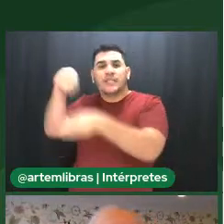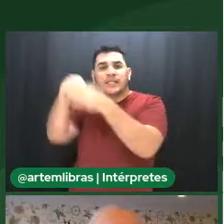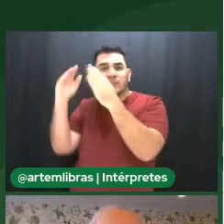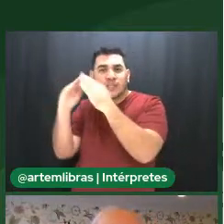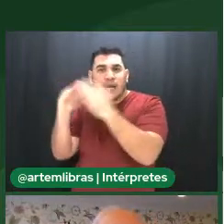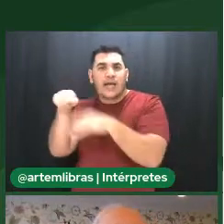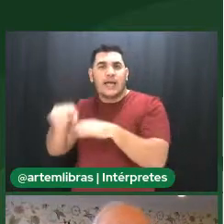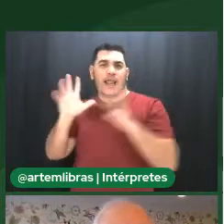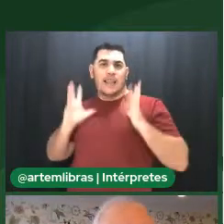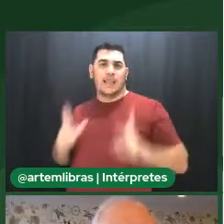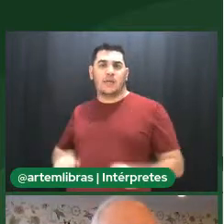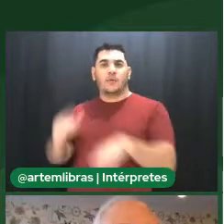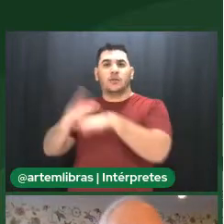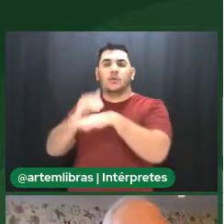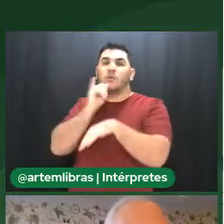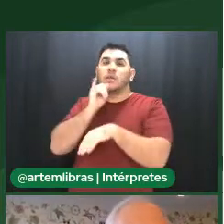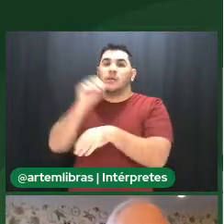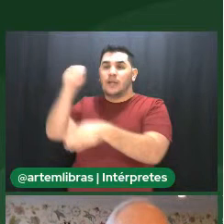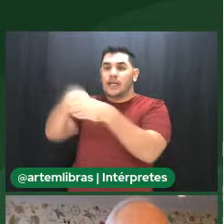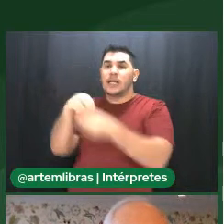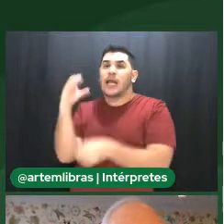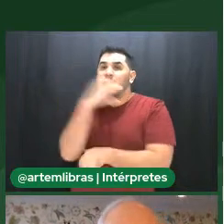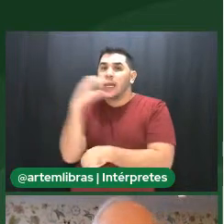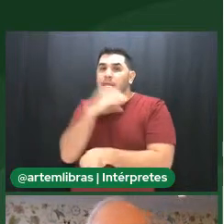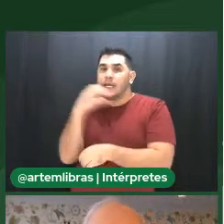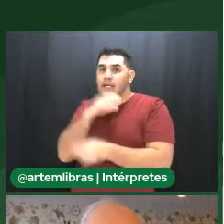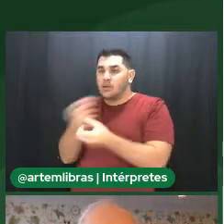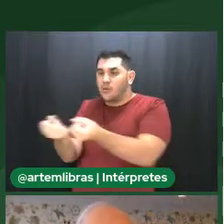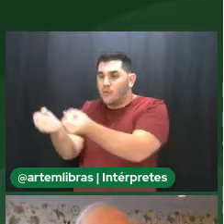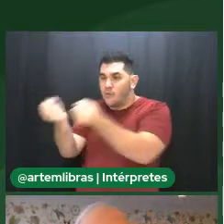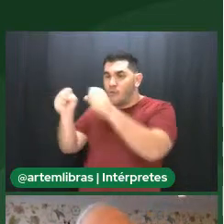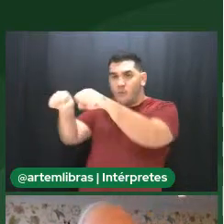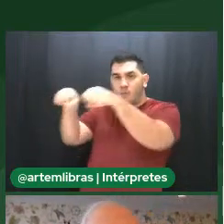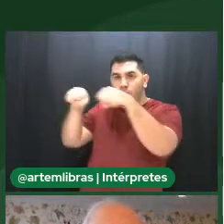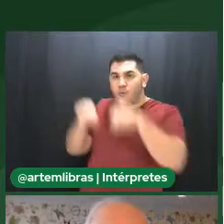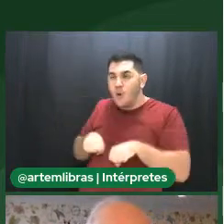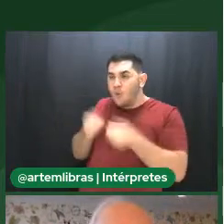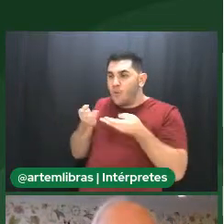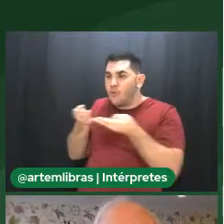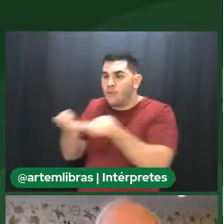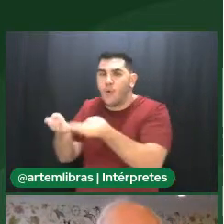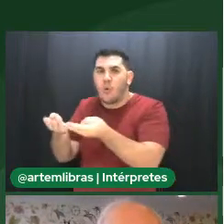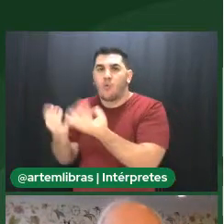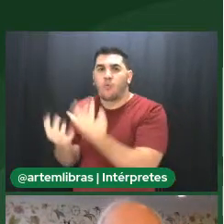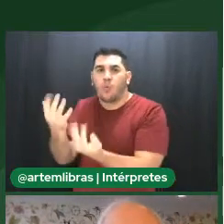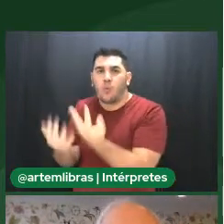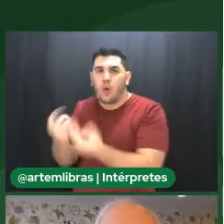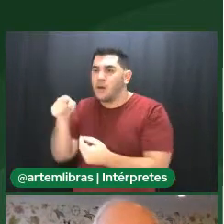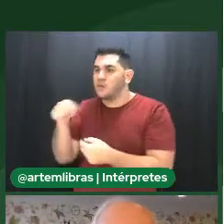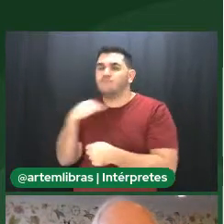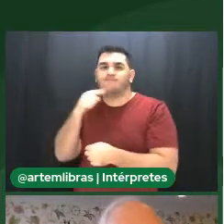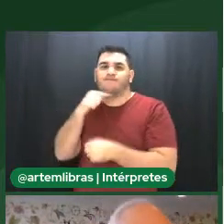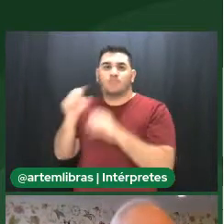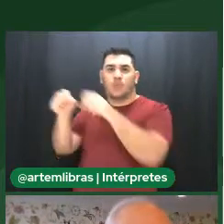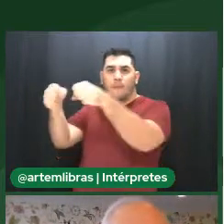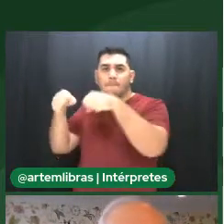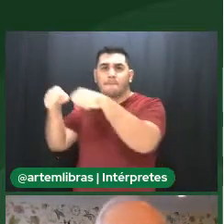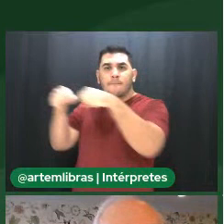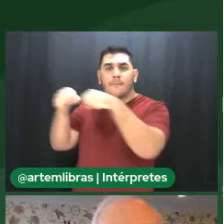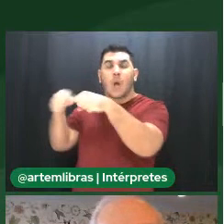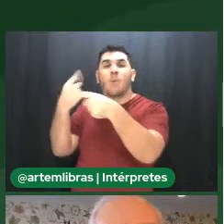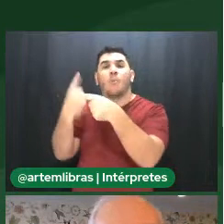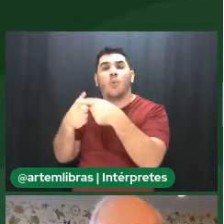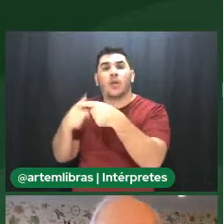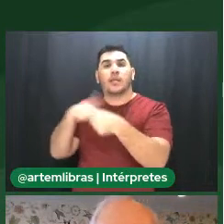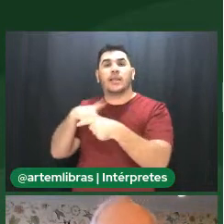door is locked and you cannot open it because opening it would expose you to extremely hot temperatures that would at least burn